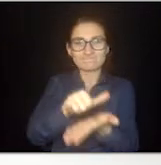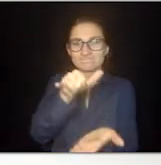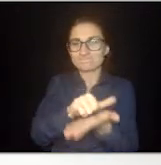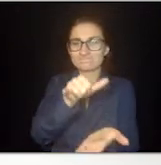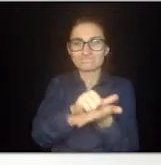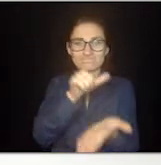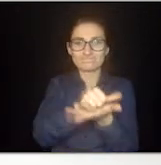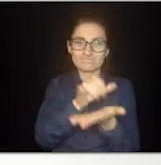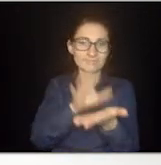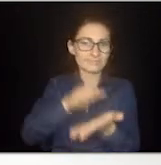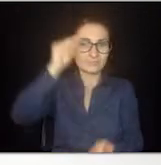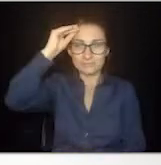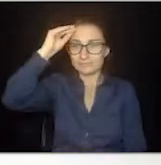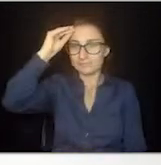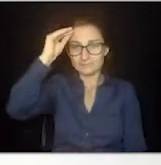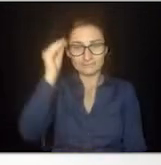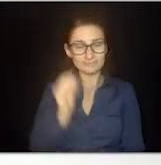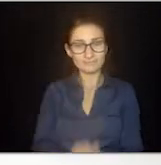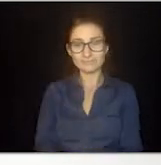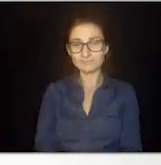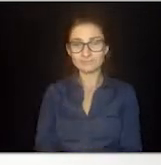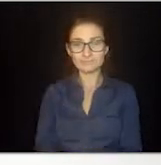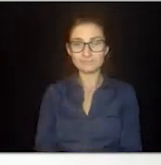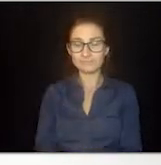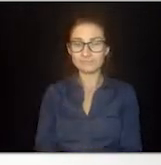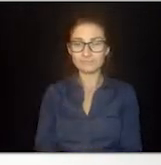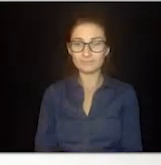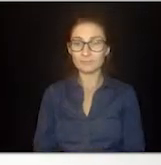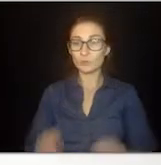can't, there's nothing to hang on to.